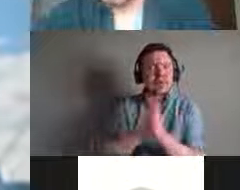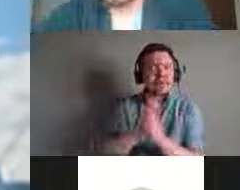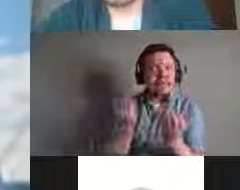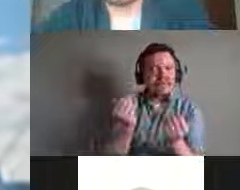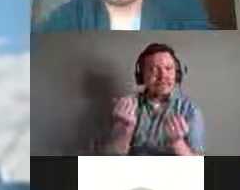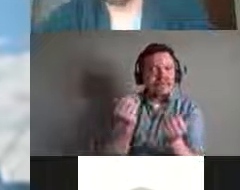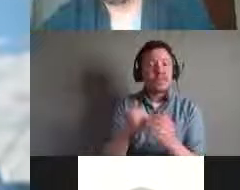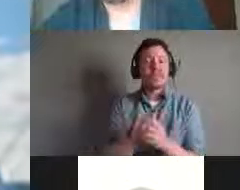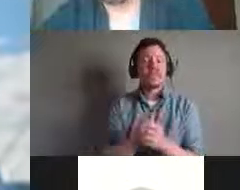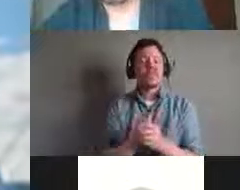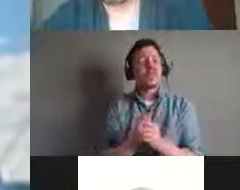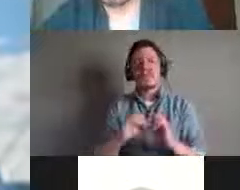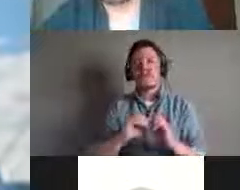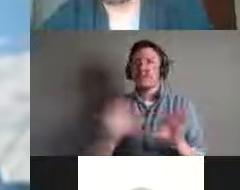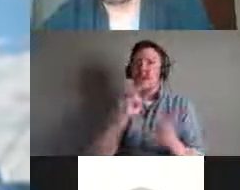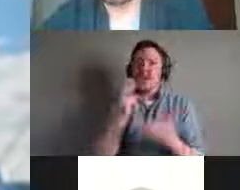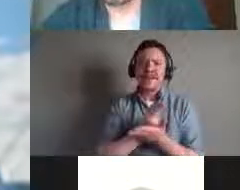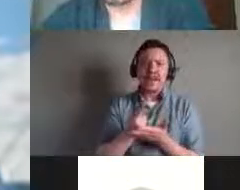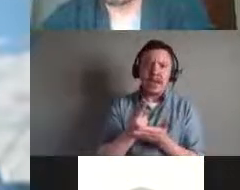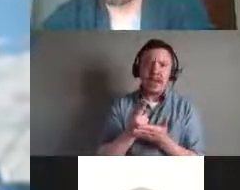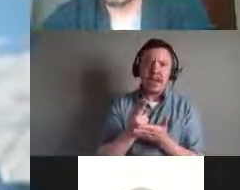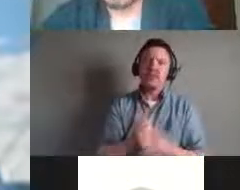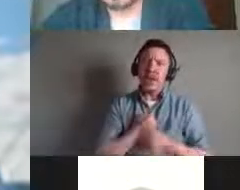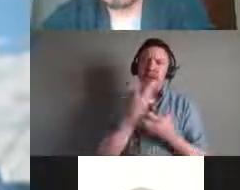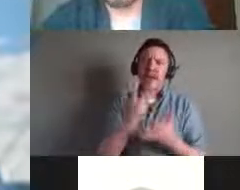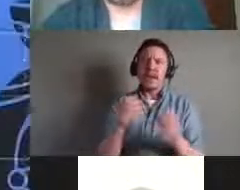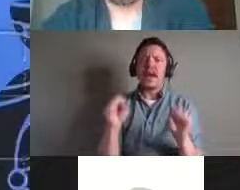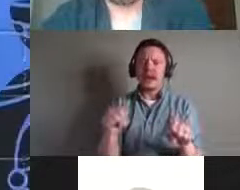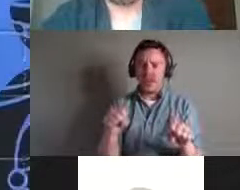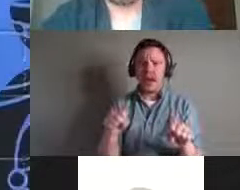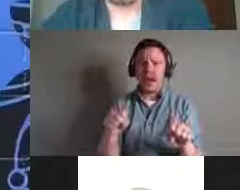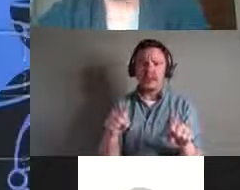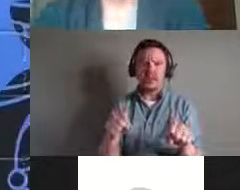course, right, being as clear and authentic as you can in it.